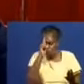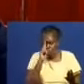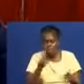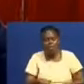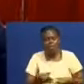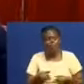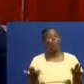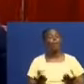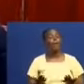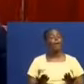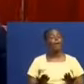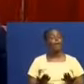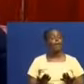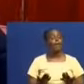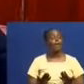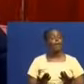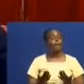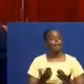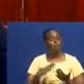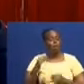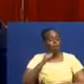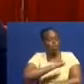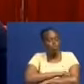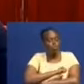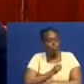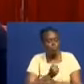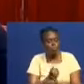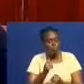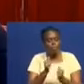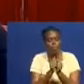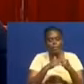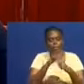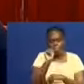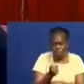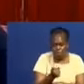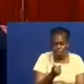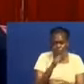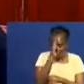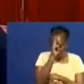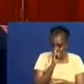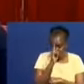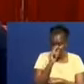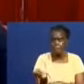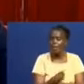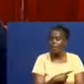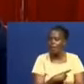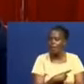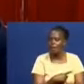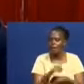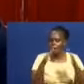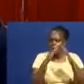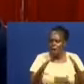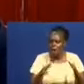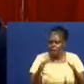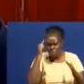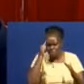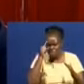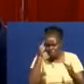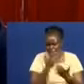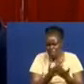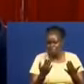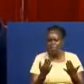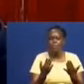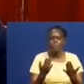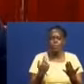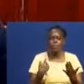police lives? How he takes his kids to school and his salary is 19,000. And this house has to start thinking about those